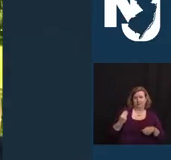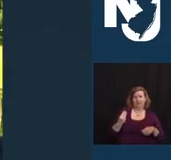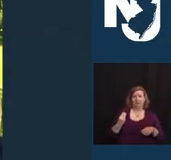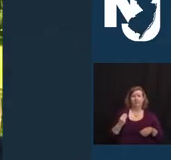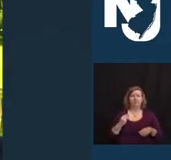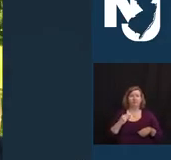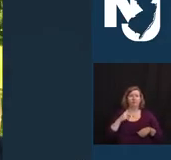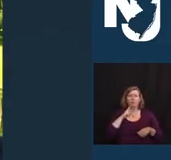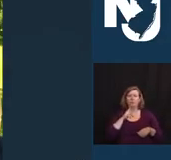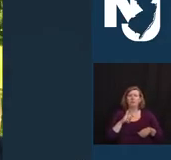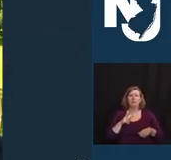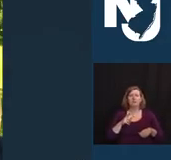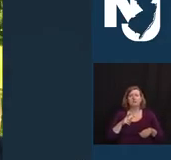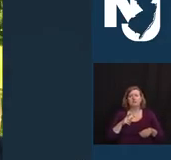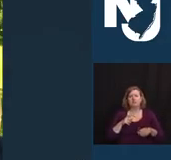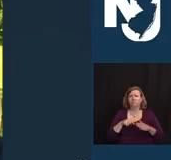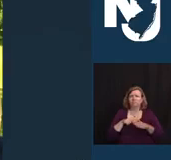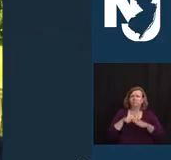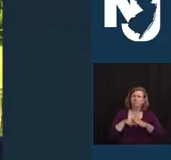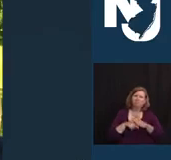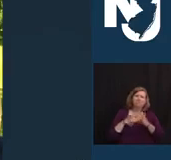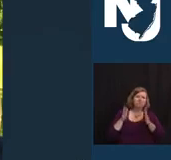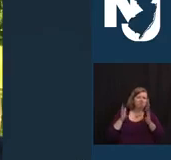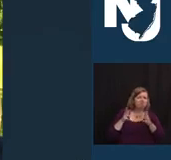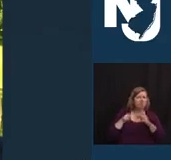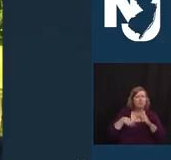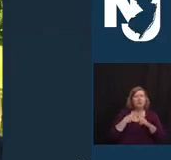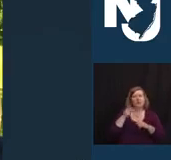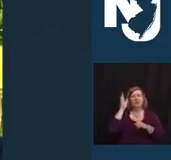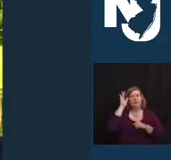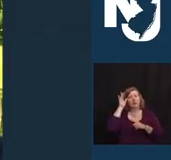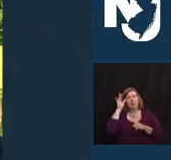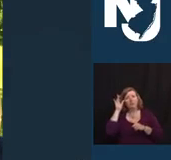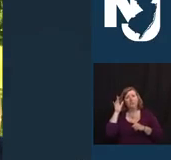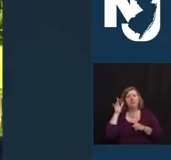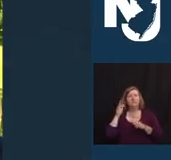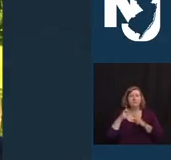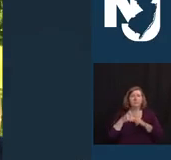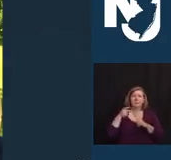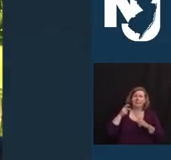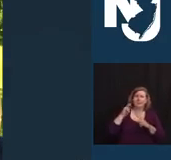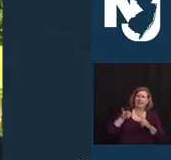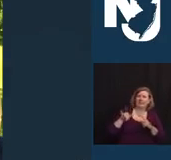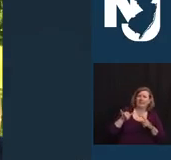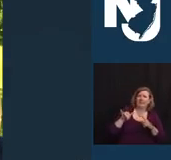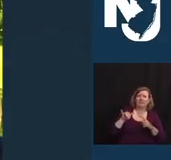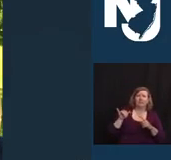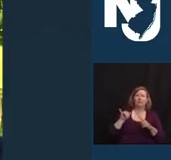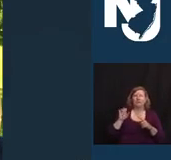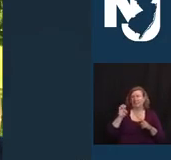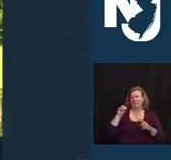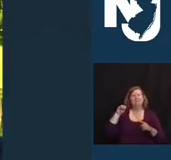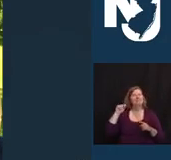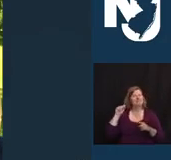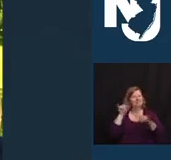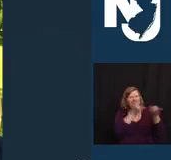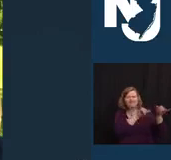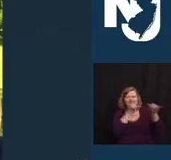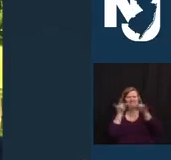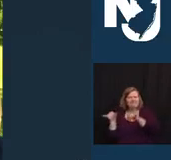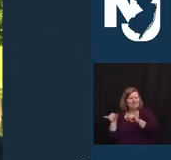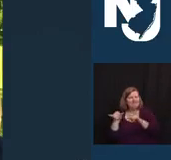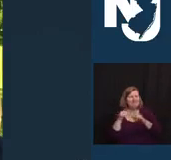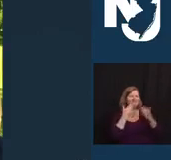really deep conversation about her dad, and Penny herself is a first responder. So thank you, Penny, and to your sisters